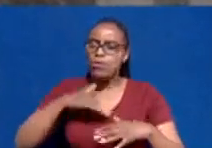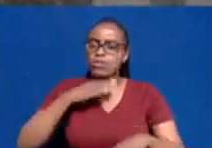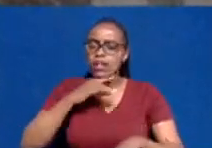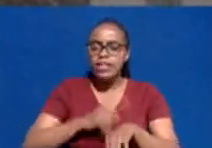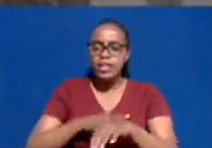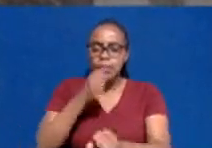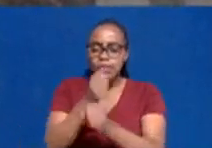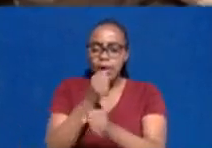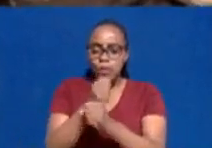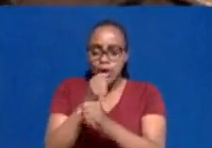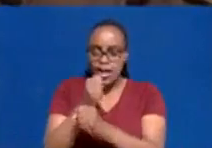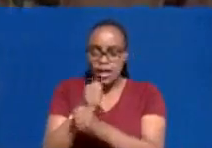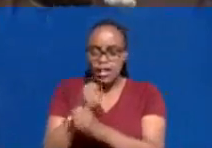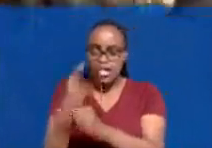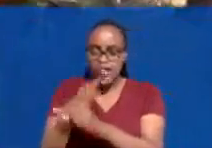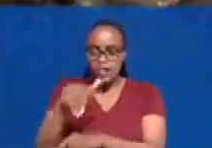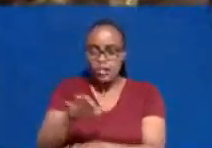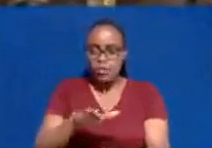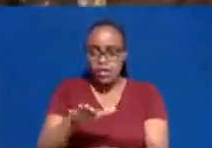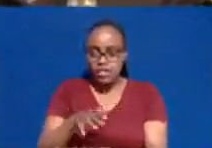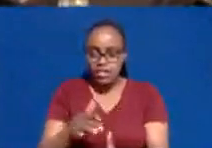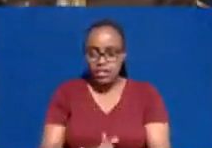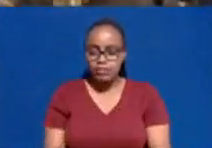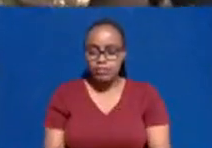price defending the country.